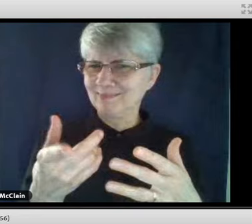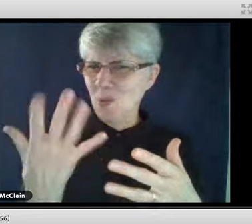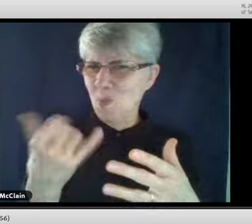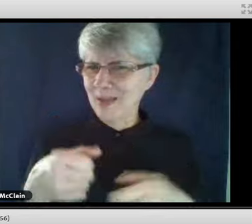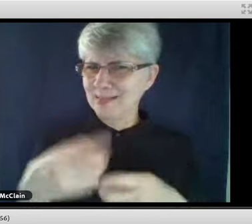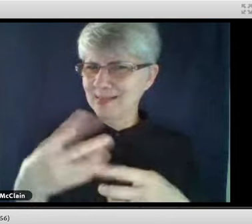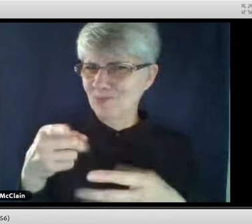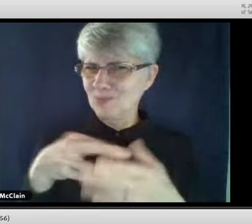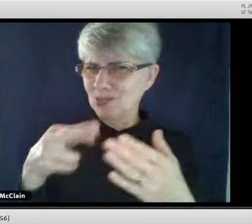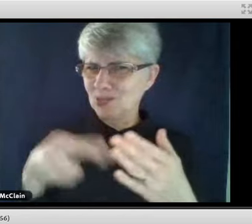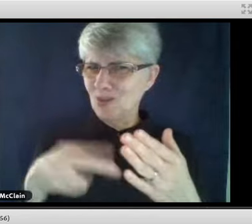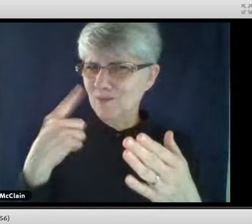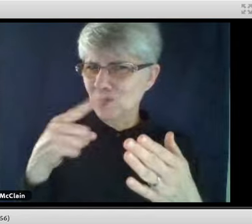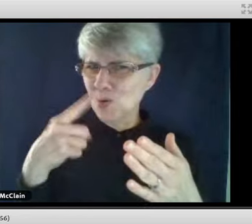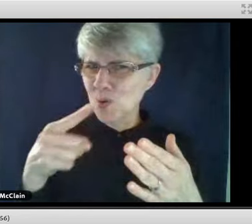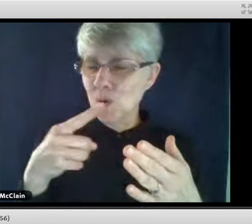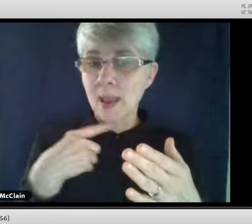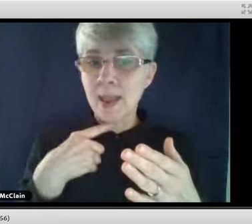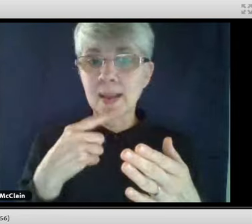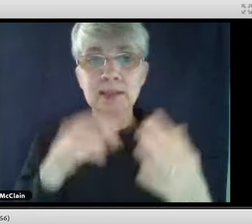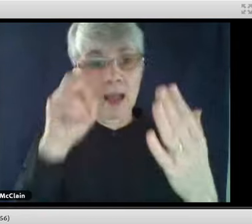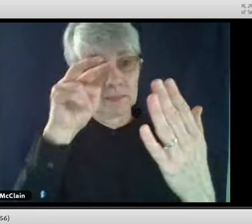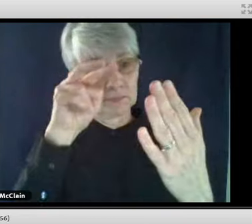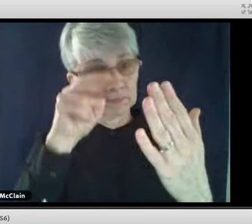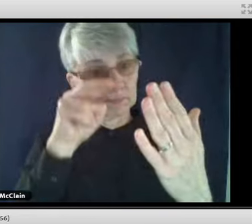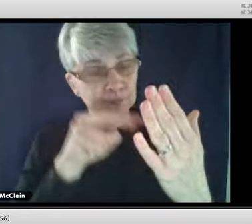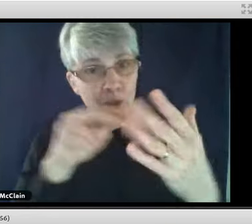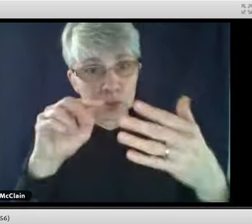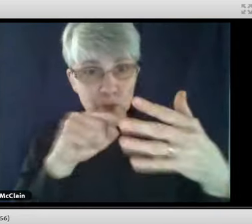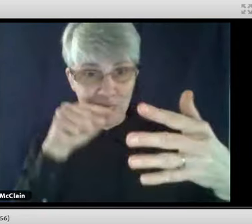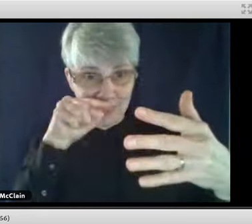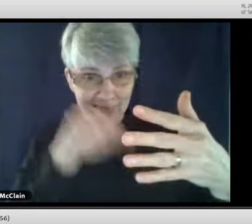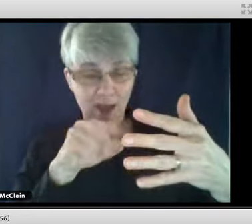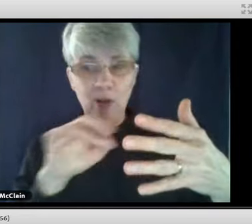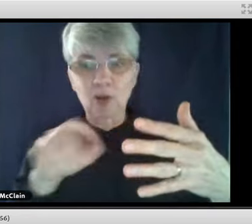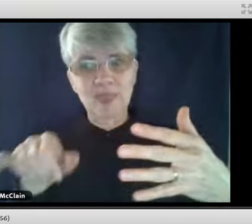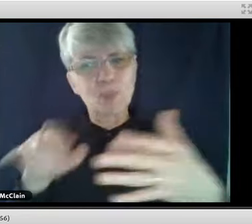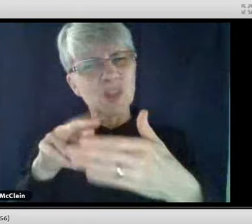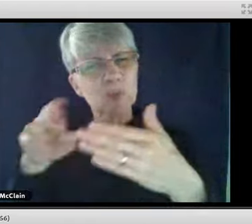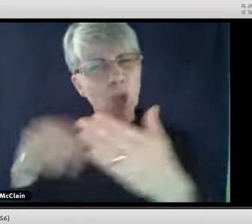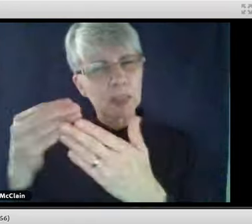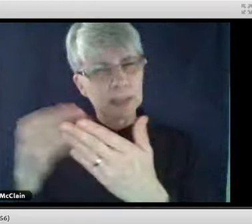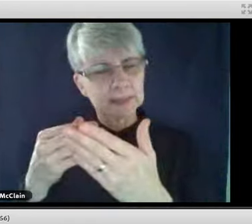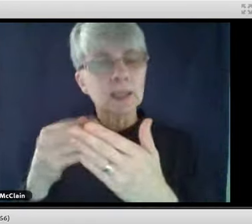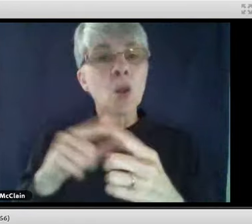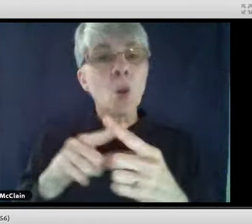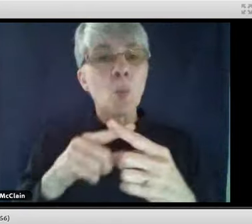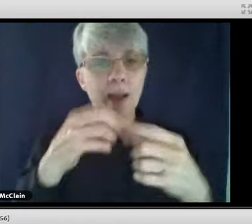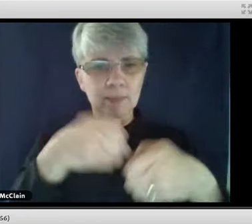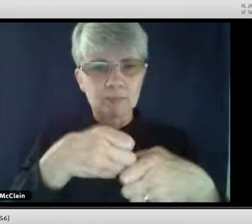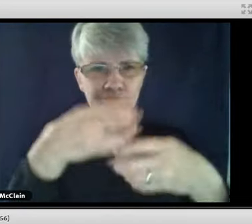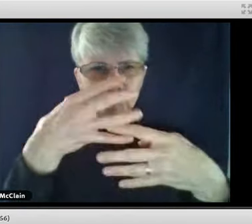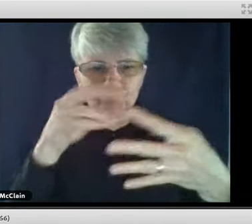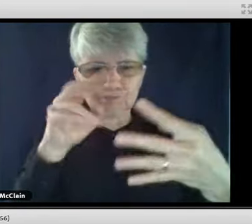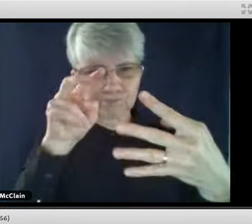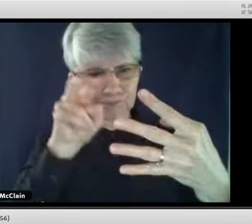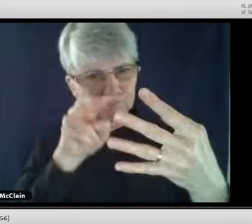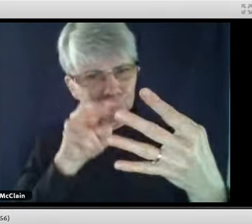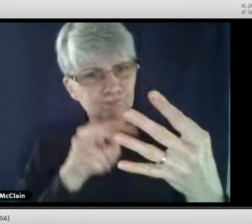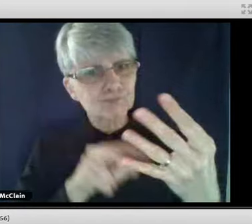this result? And then once I clicked through to the record, right? So that was just the result list, right? So once I clicked through and looked at the record,